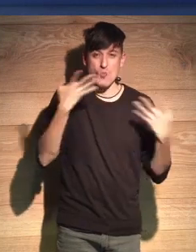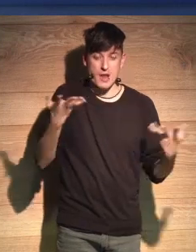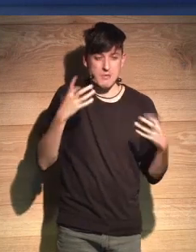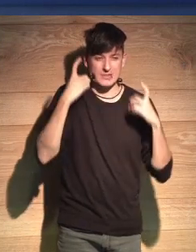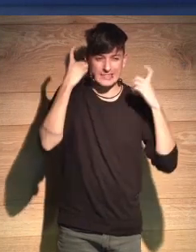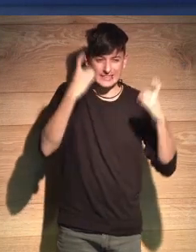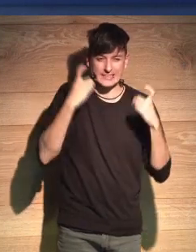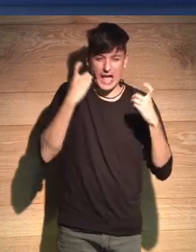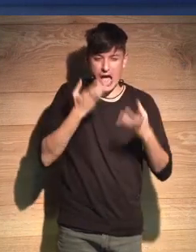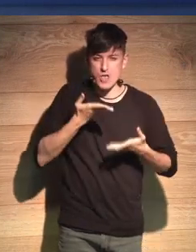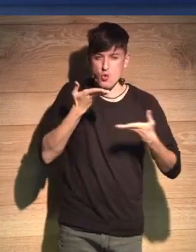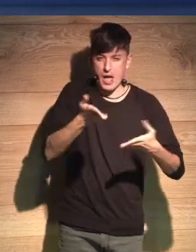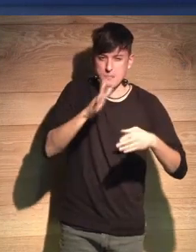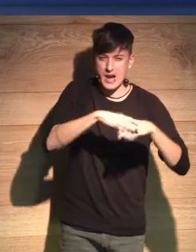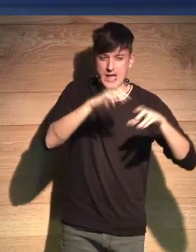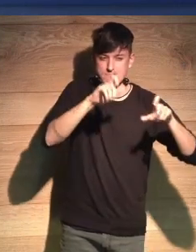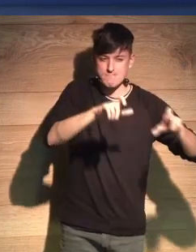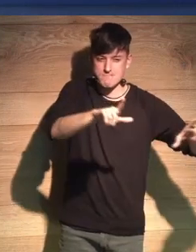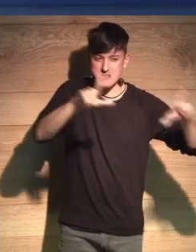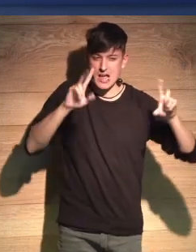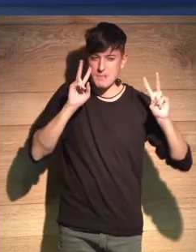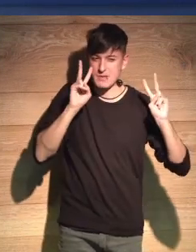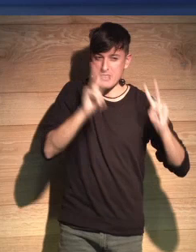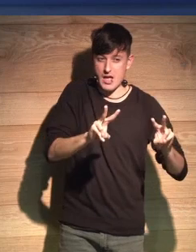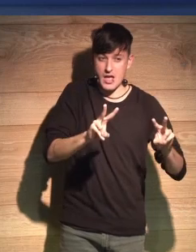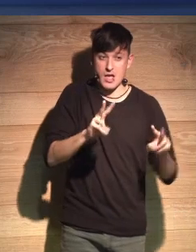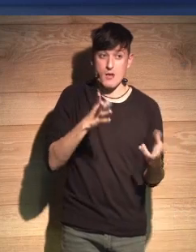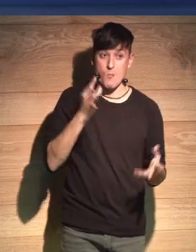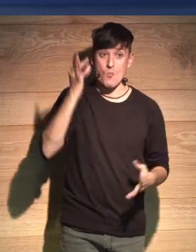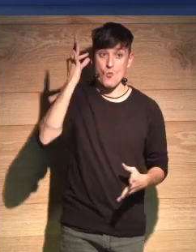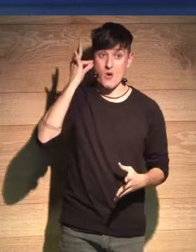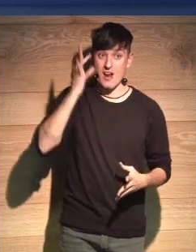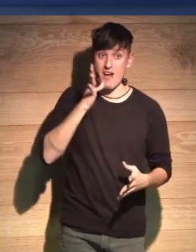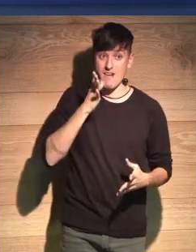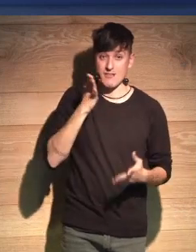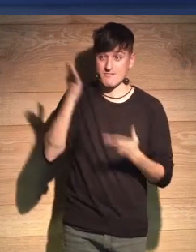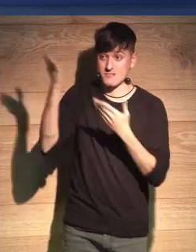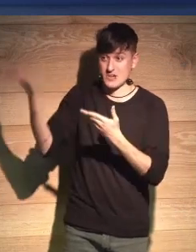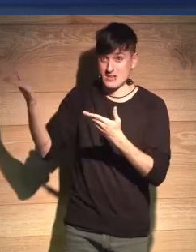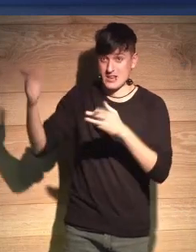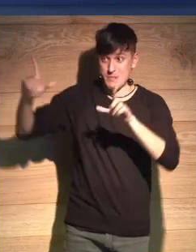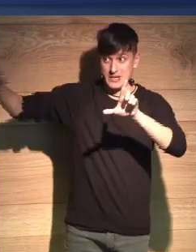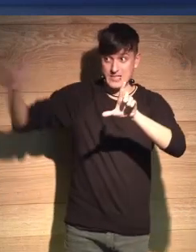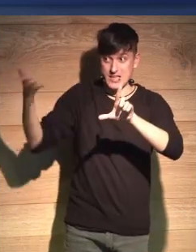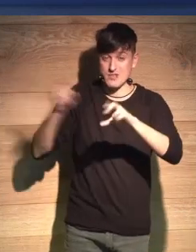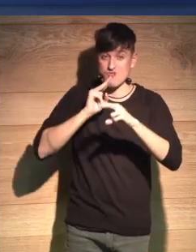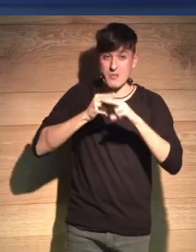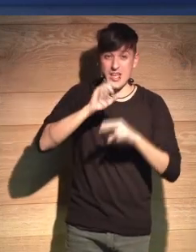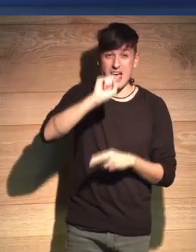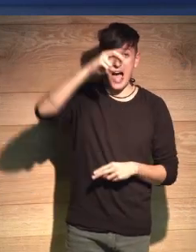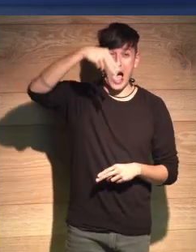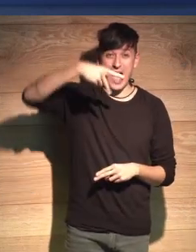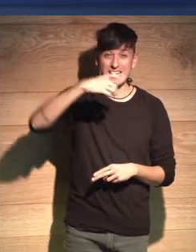give them a face, a name, so we're going to try and make them more visible. The woman you see on the